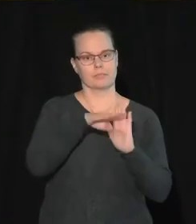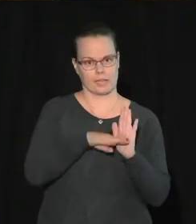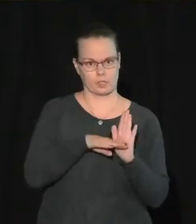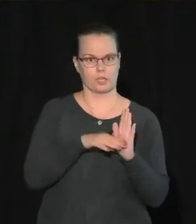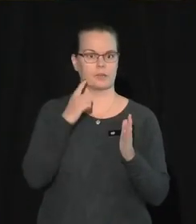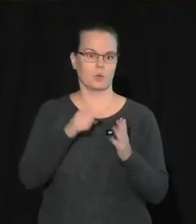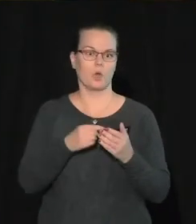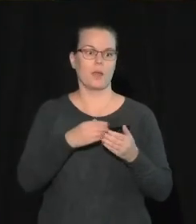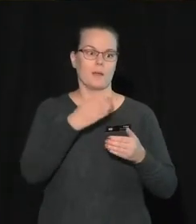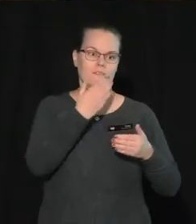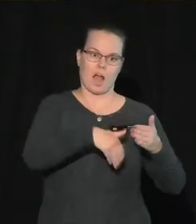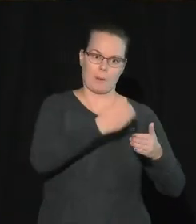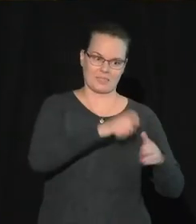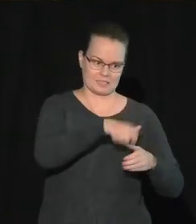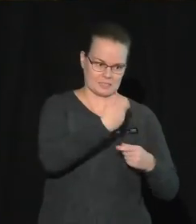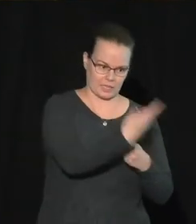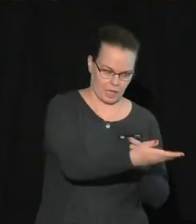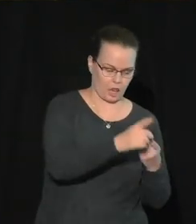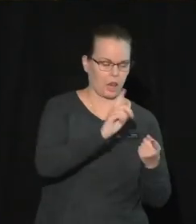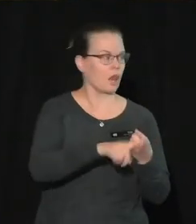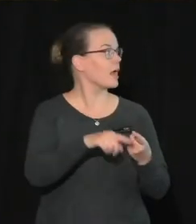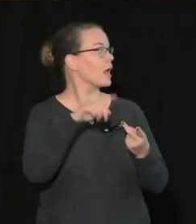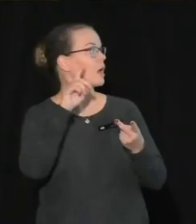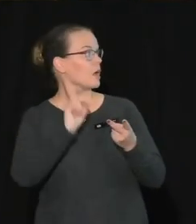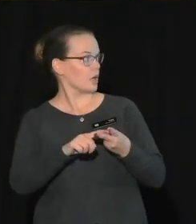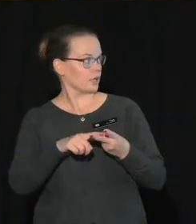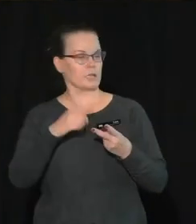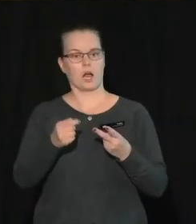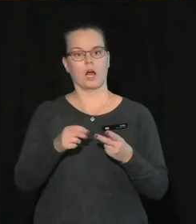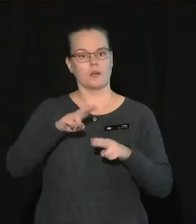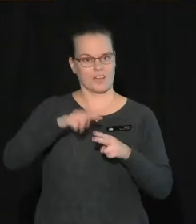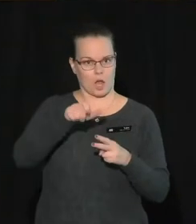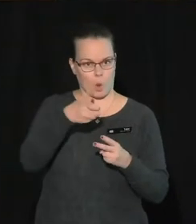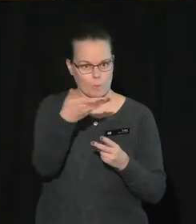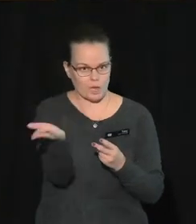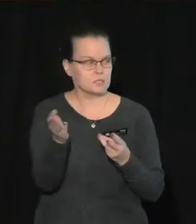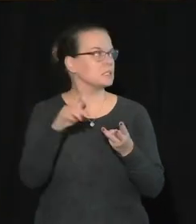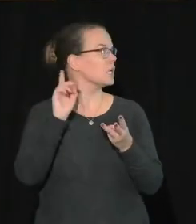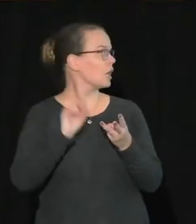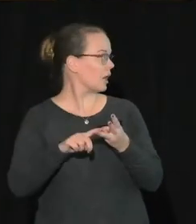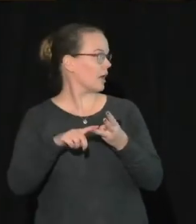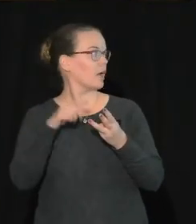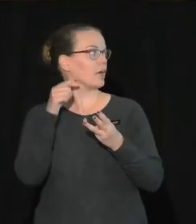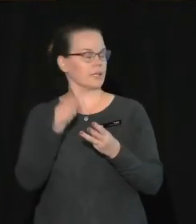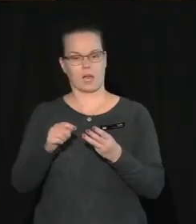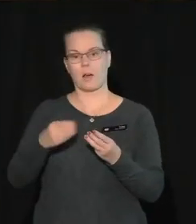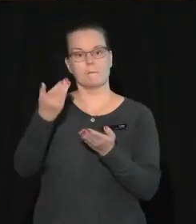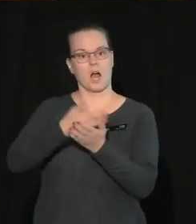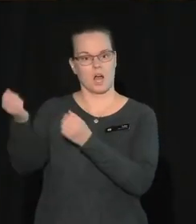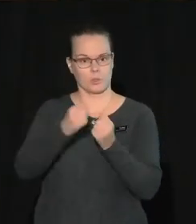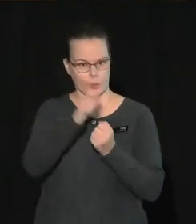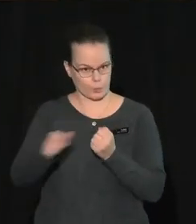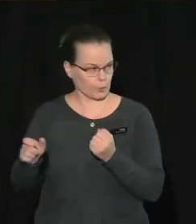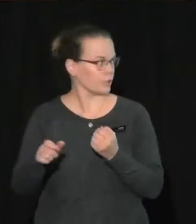authorized representatives, importers, and distributors. These are obligations that have